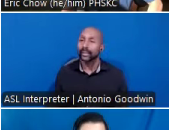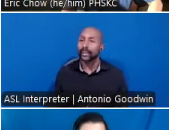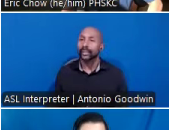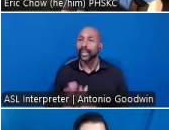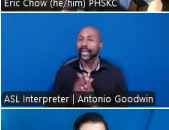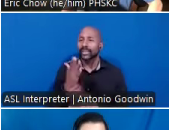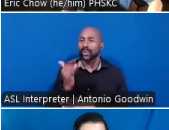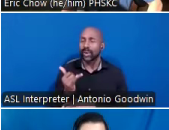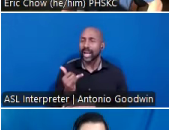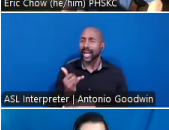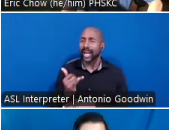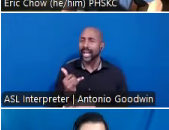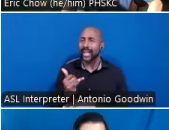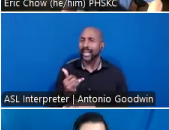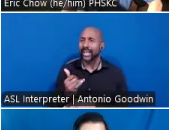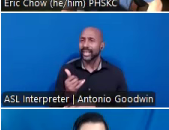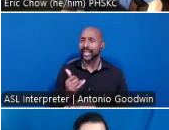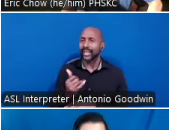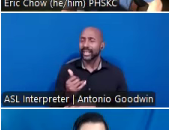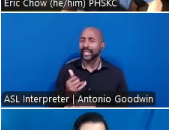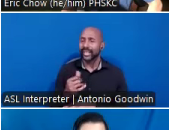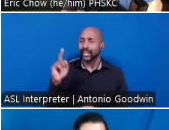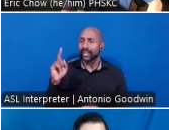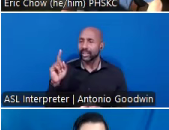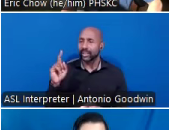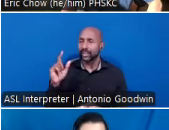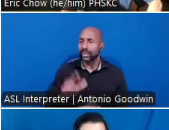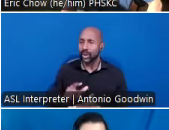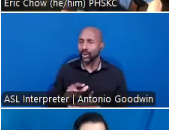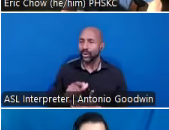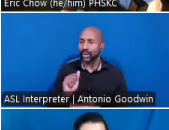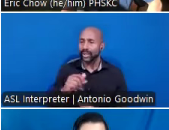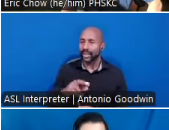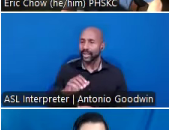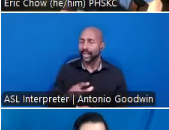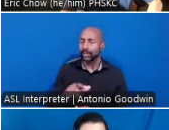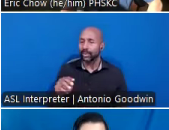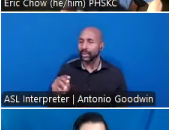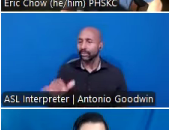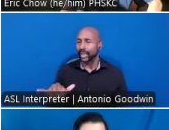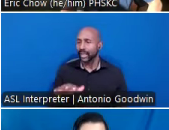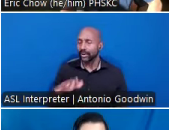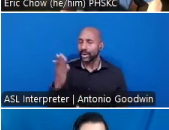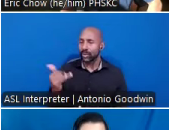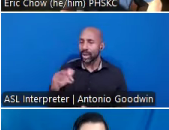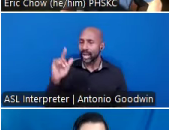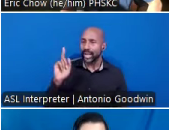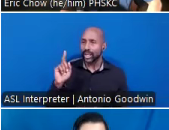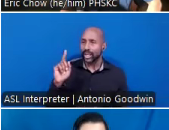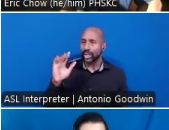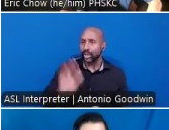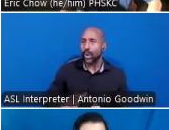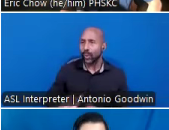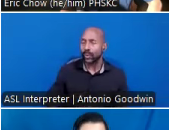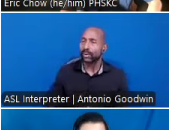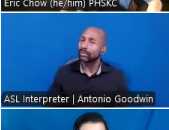in April and May area? I think this was earlier on in your presentation. I Yeah. think